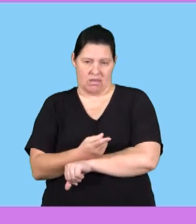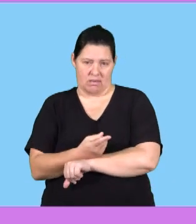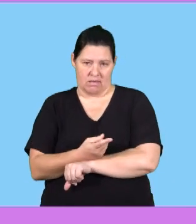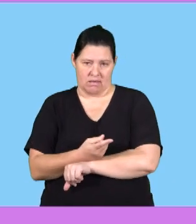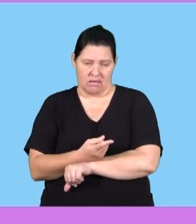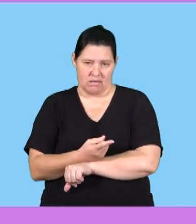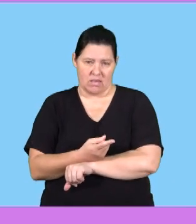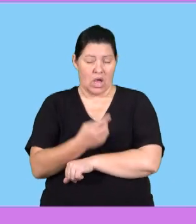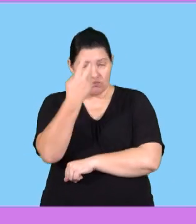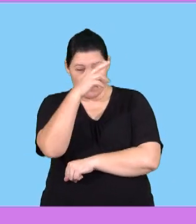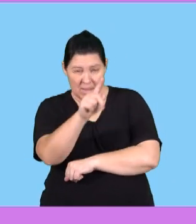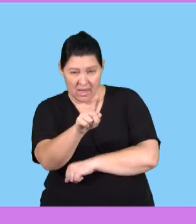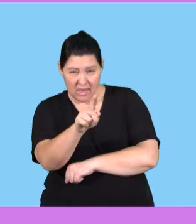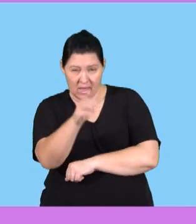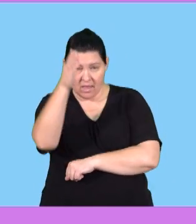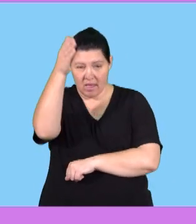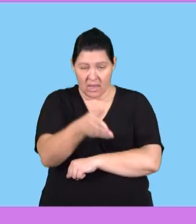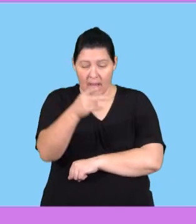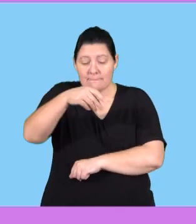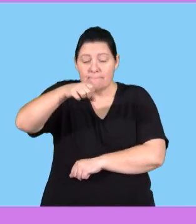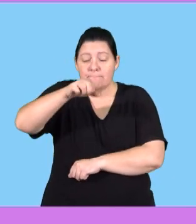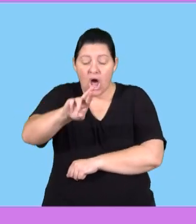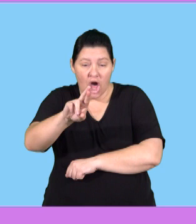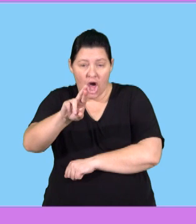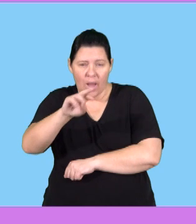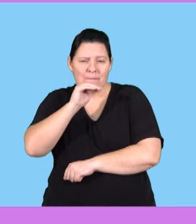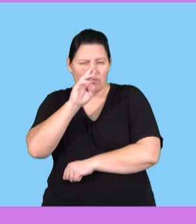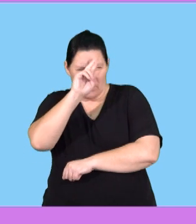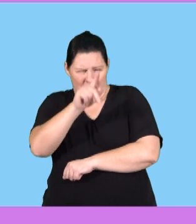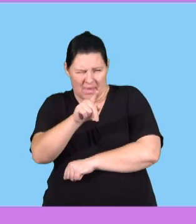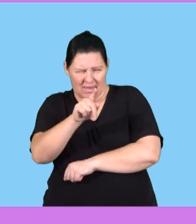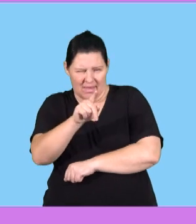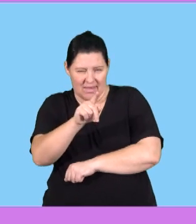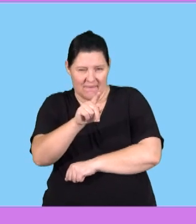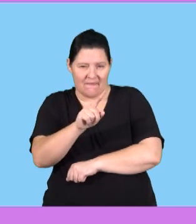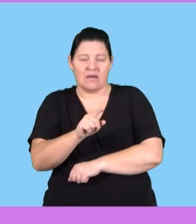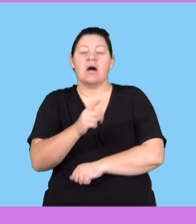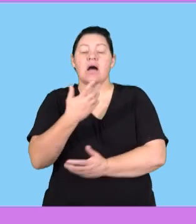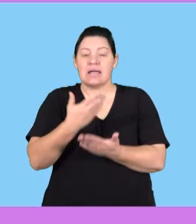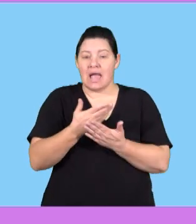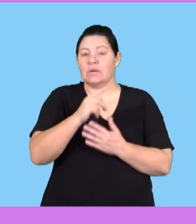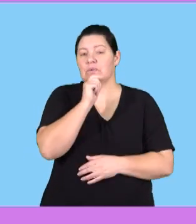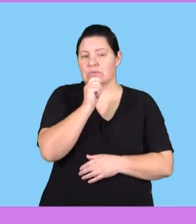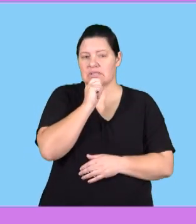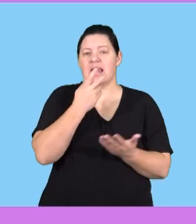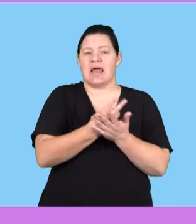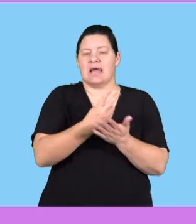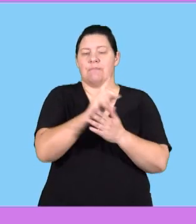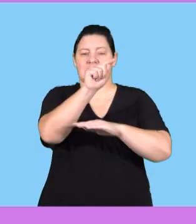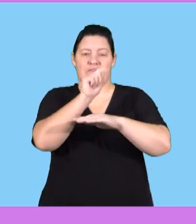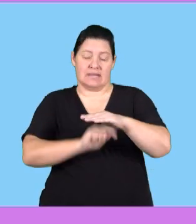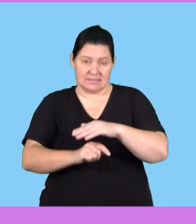mainly because I hope you remember the meaning of the word per. That I said per can be used as